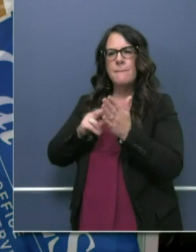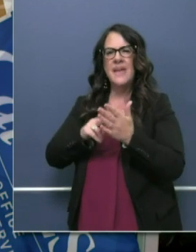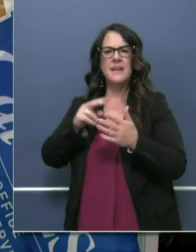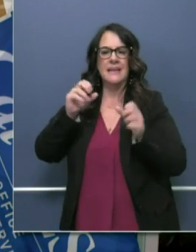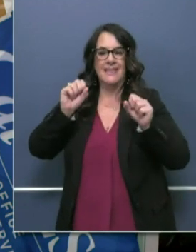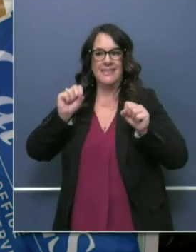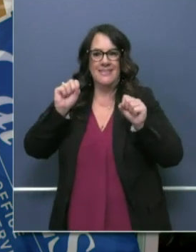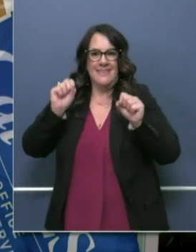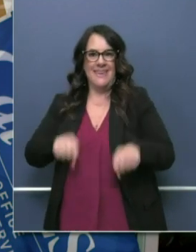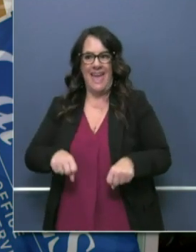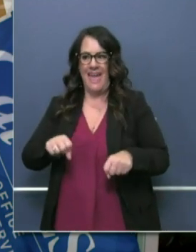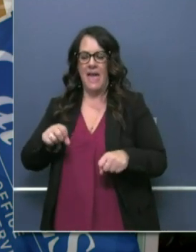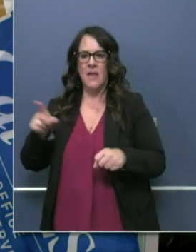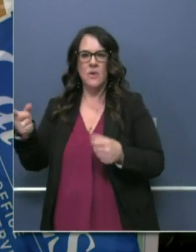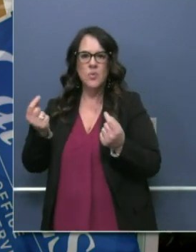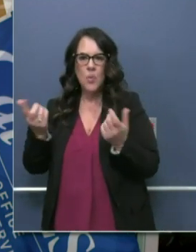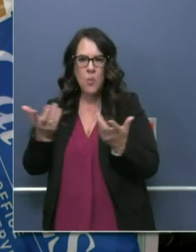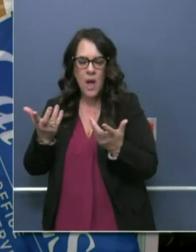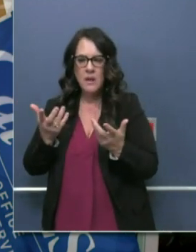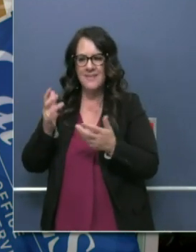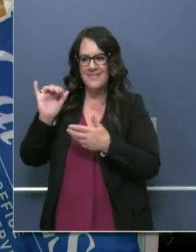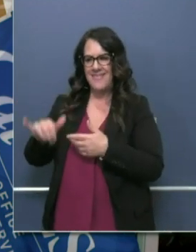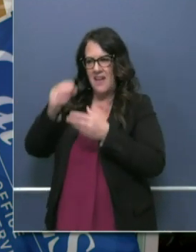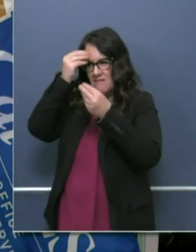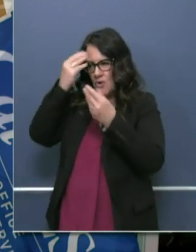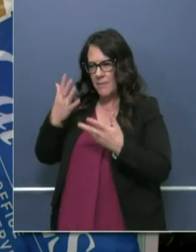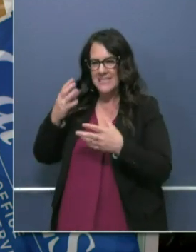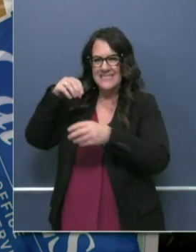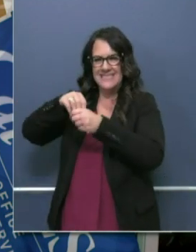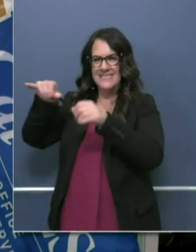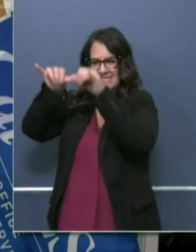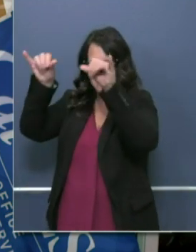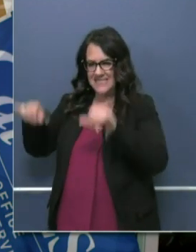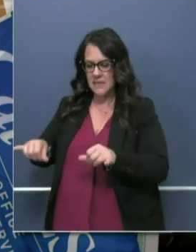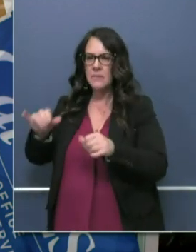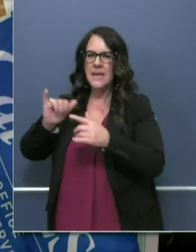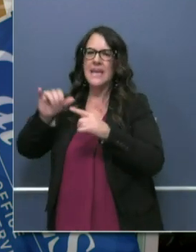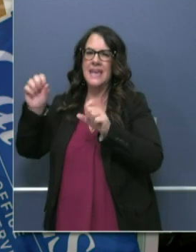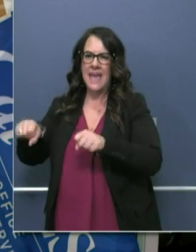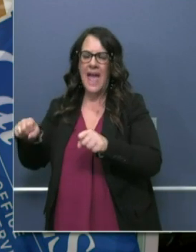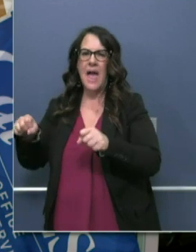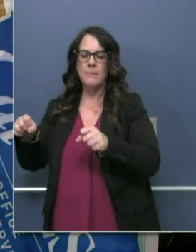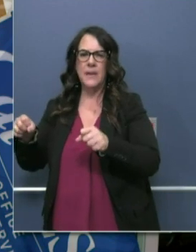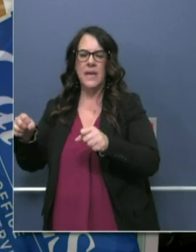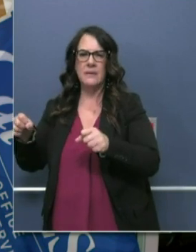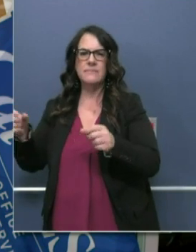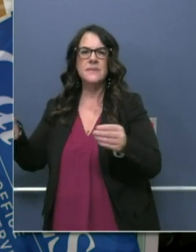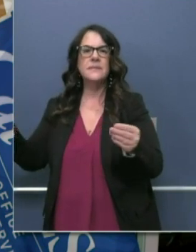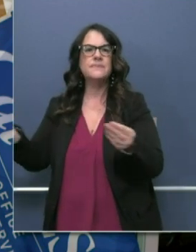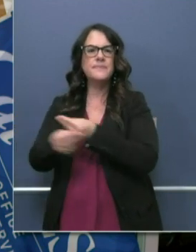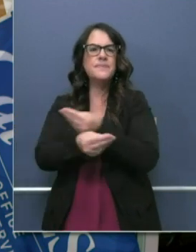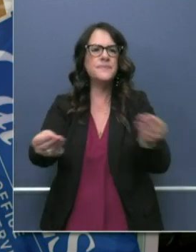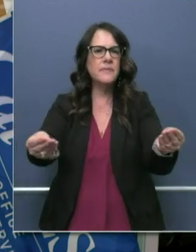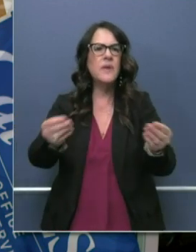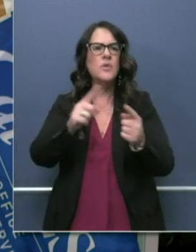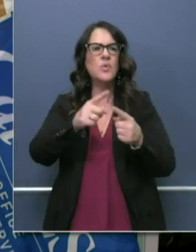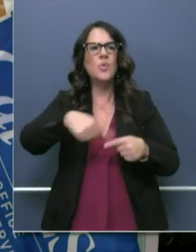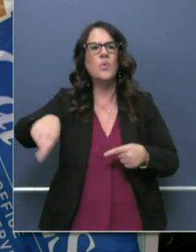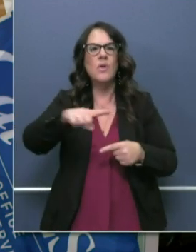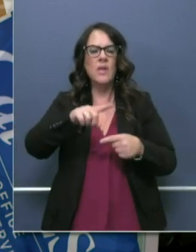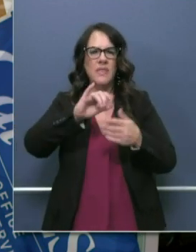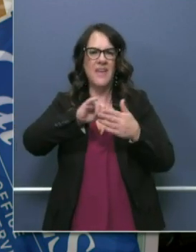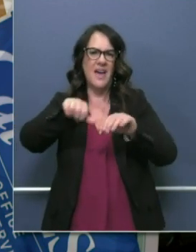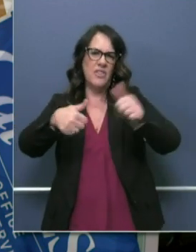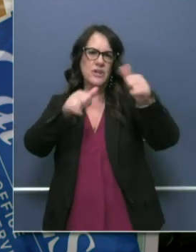incredibly important so that it can the information can move seamlessly with our disease surveillance system. And it'll